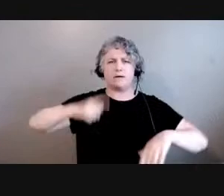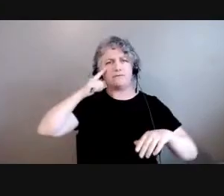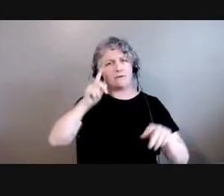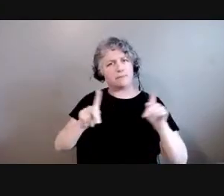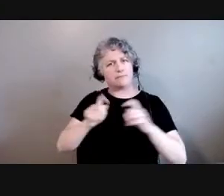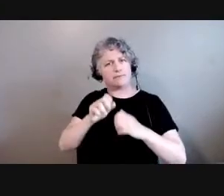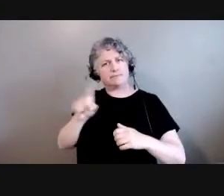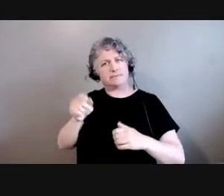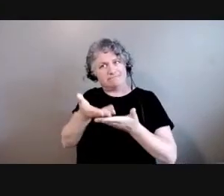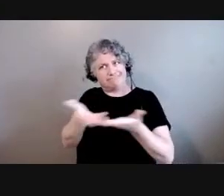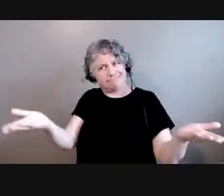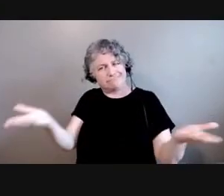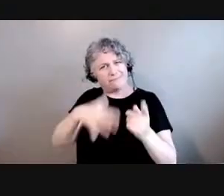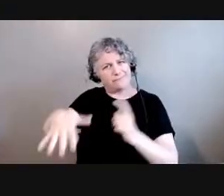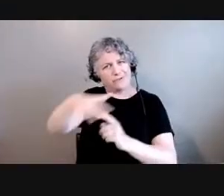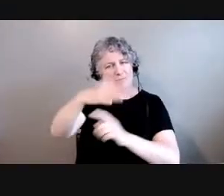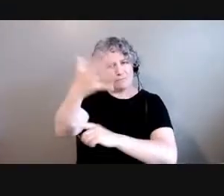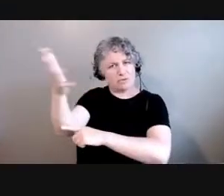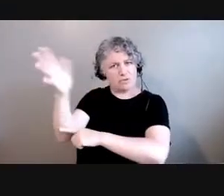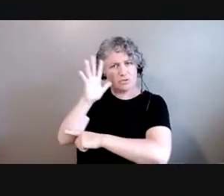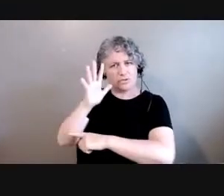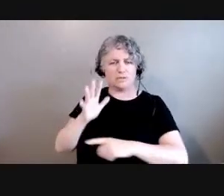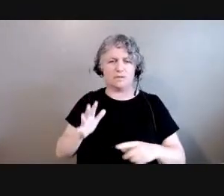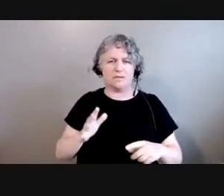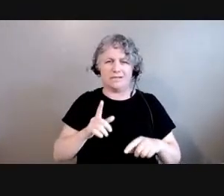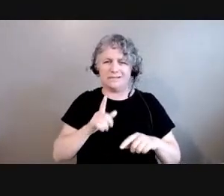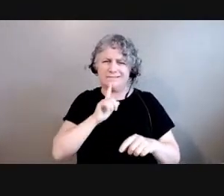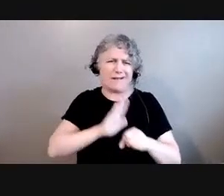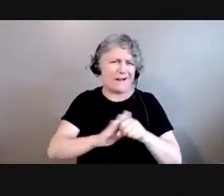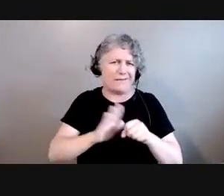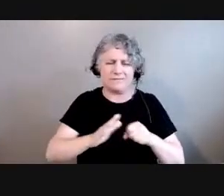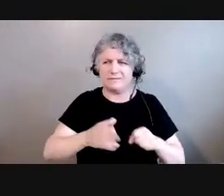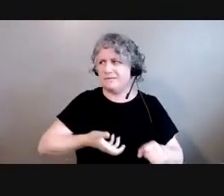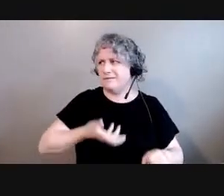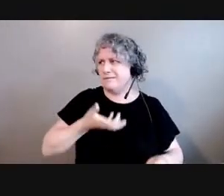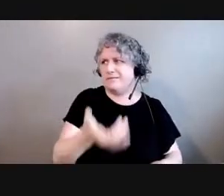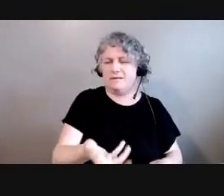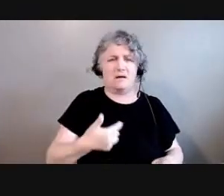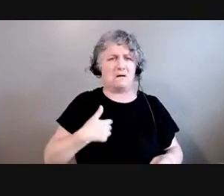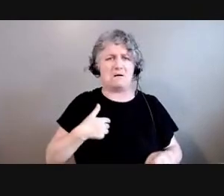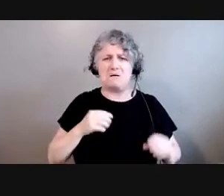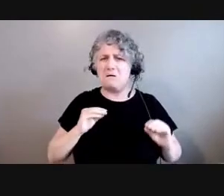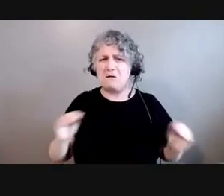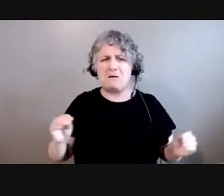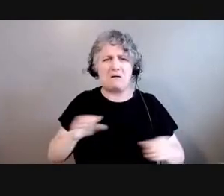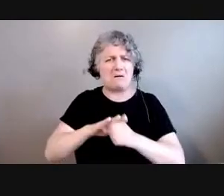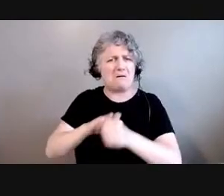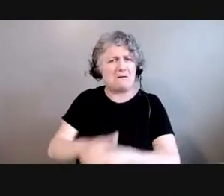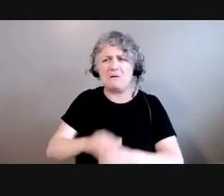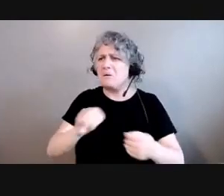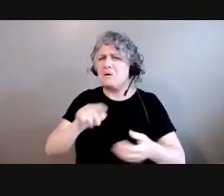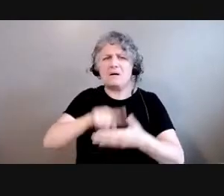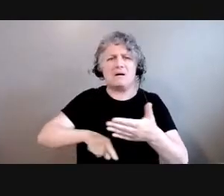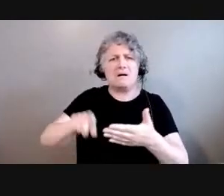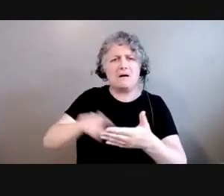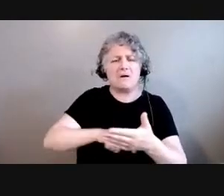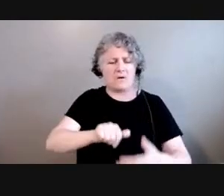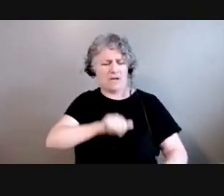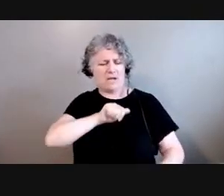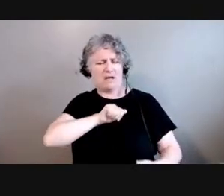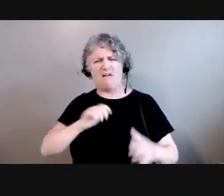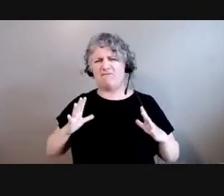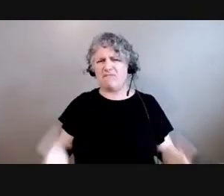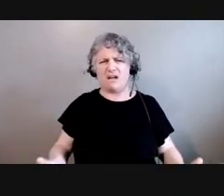not enough to say, I'm not ableist and I have no biases and I have no prejudices, or to argue that you may have no negative